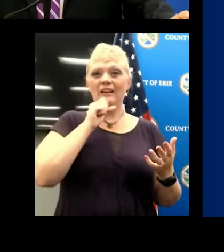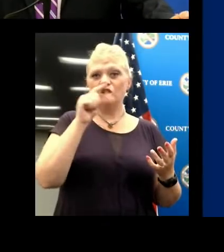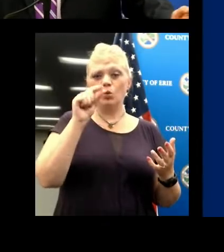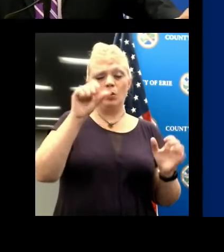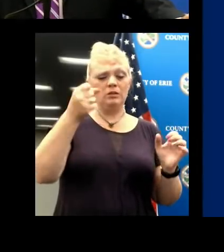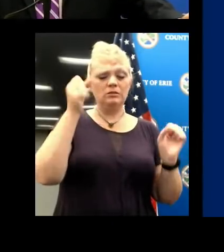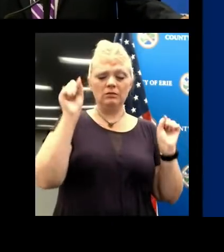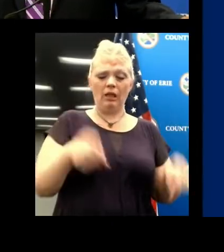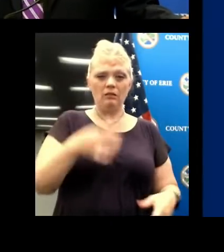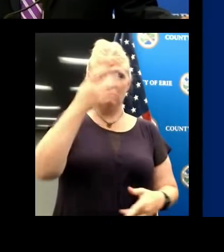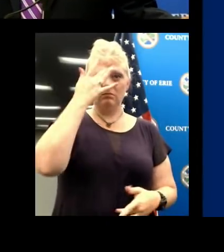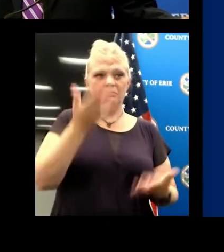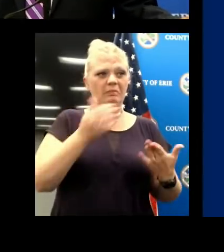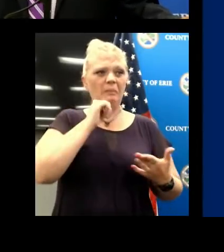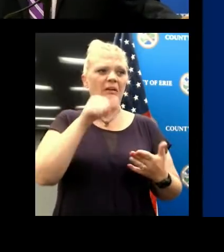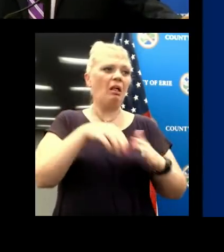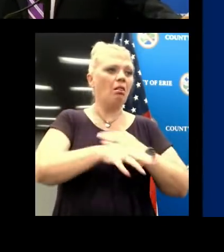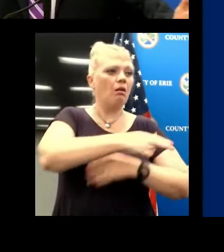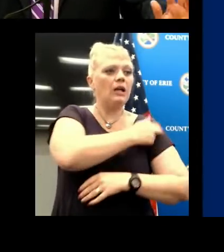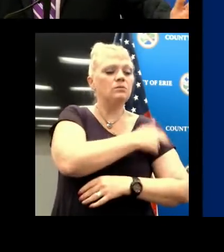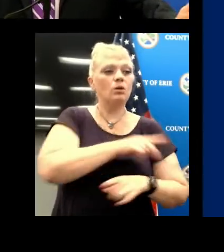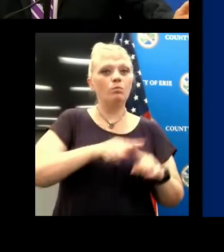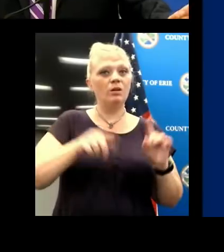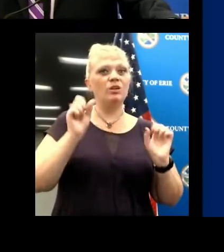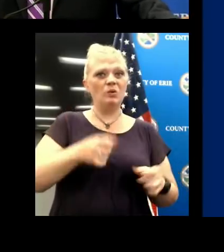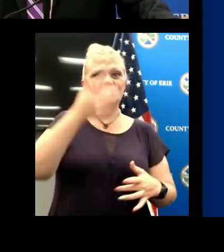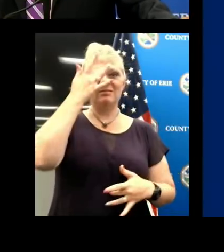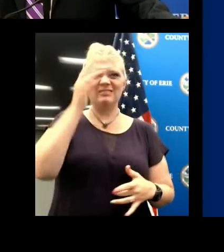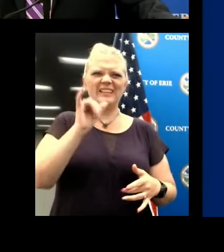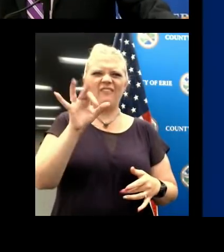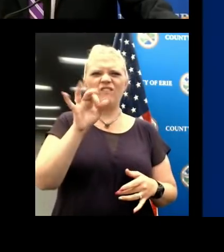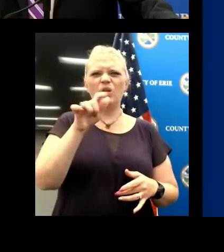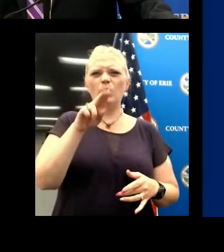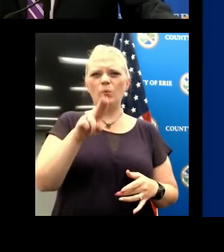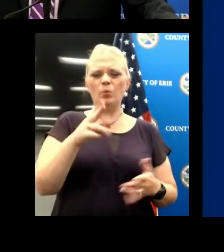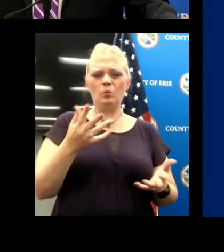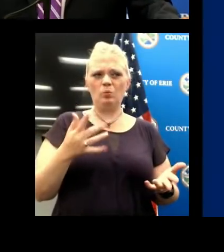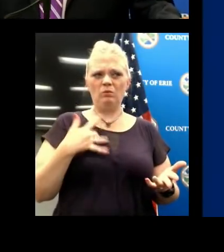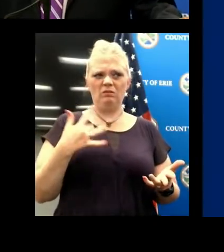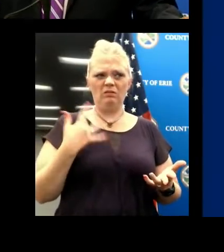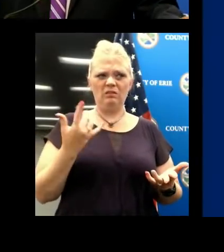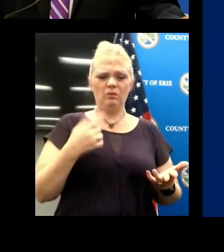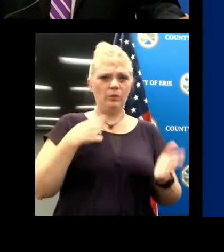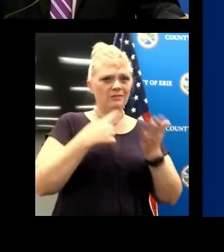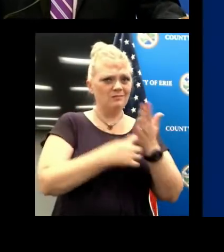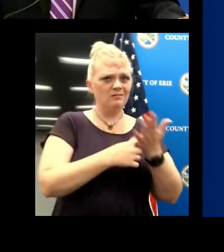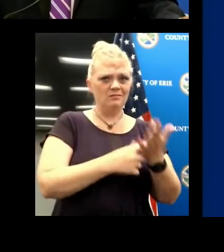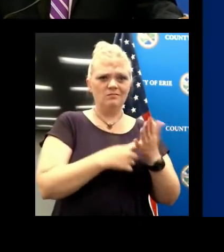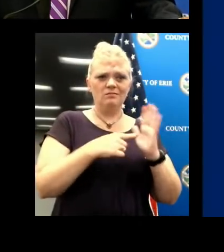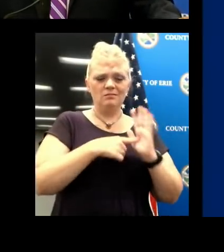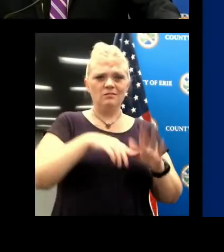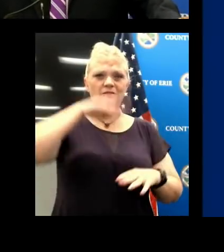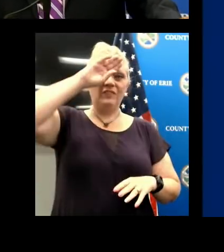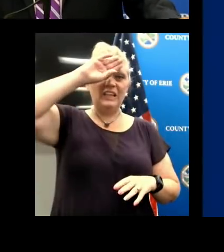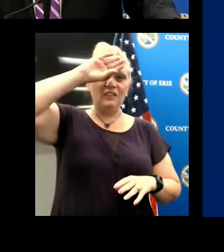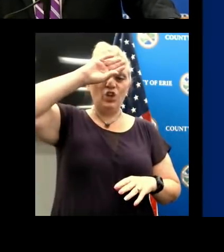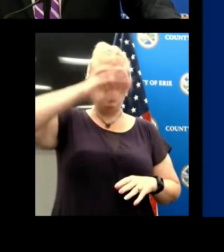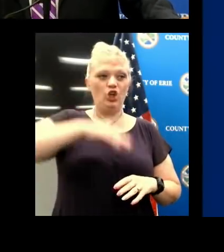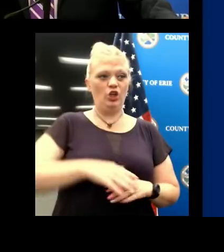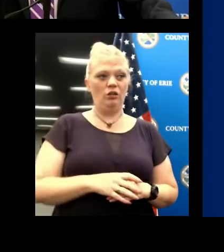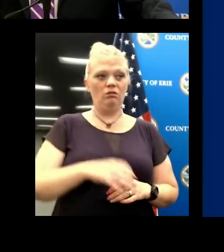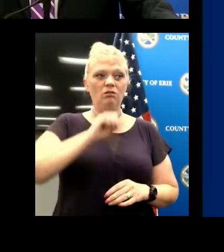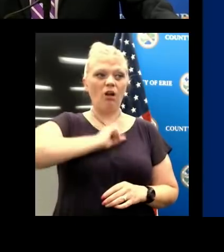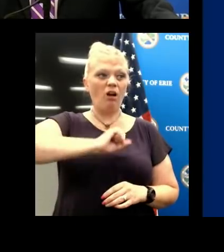sick. You might not get hospitalized, but you can get sick. You get flu-like symptoms. We've talked about the symptoms before: fever,